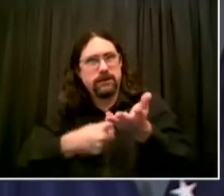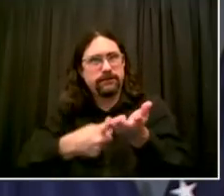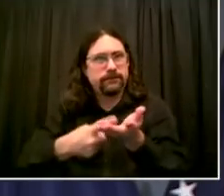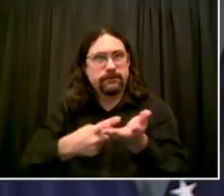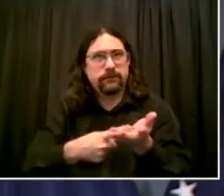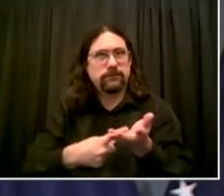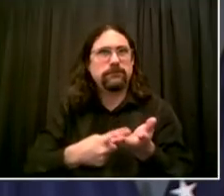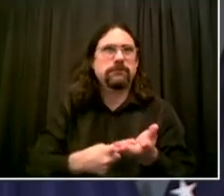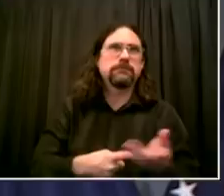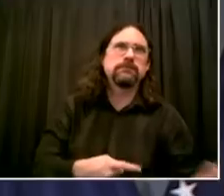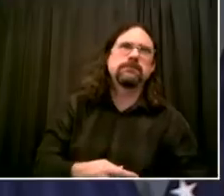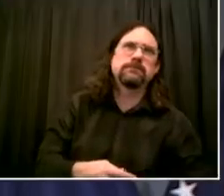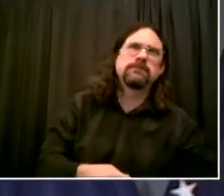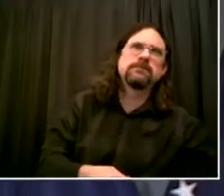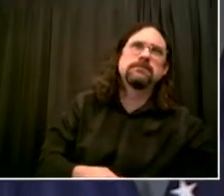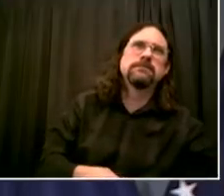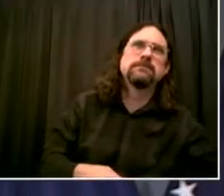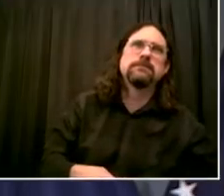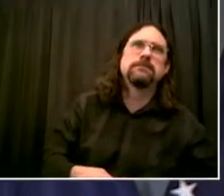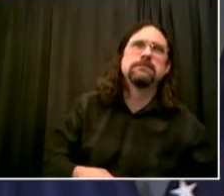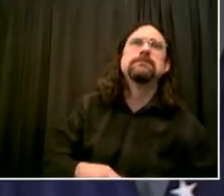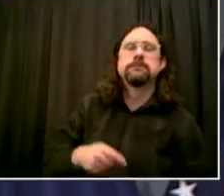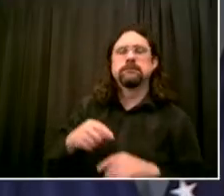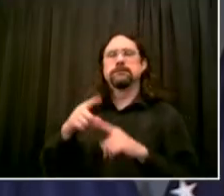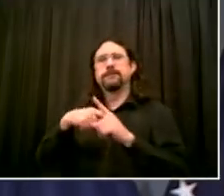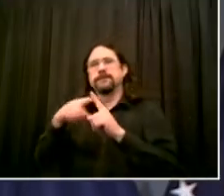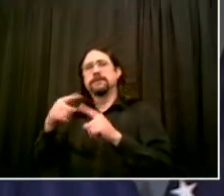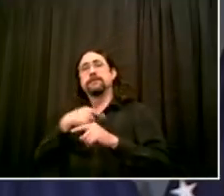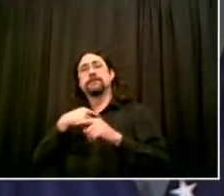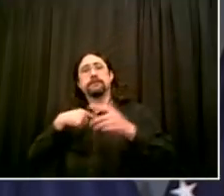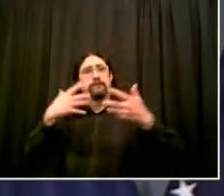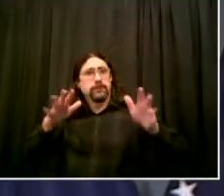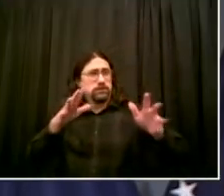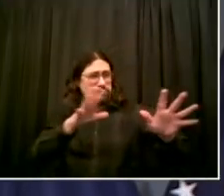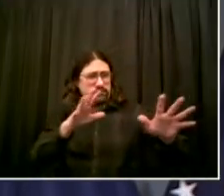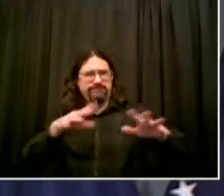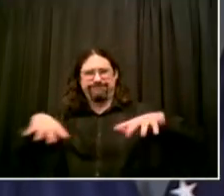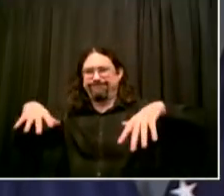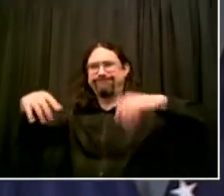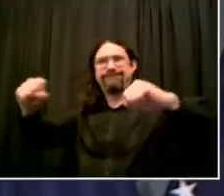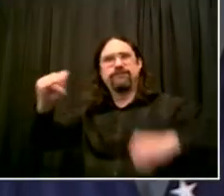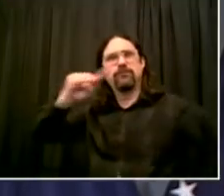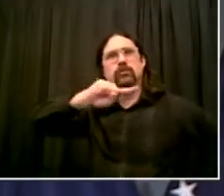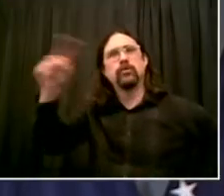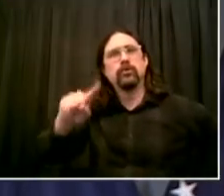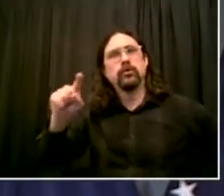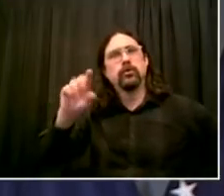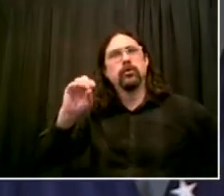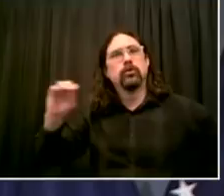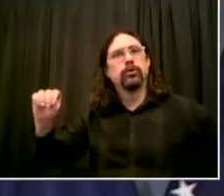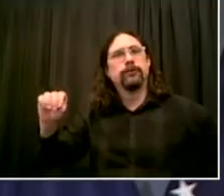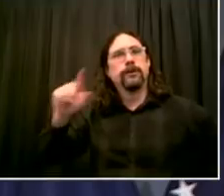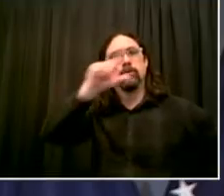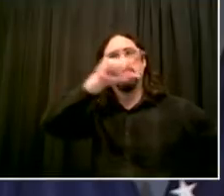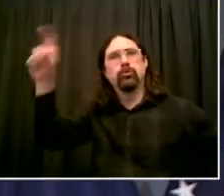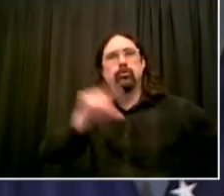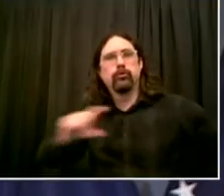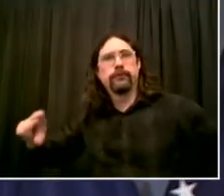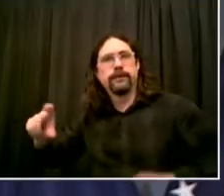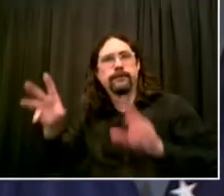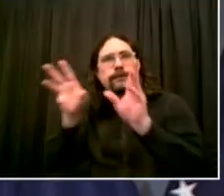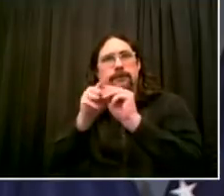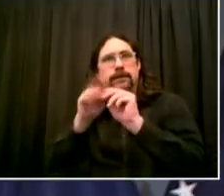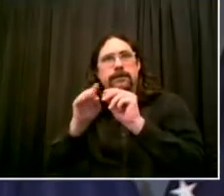them challenging their pain to purpose. And we helped so many of them who lost family members heal. And this is only